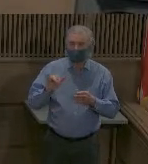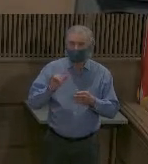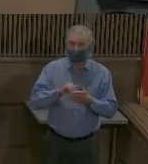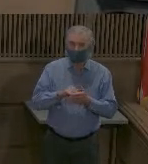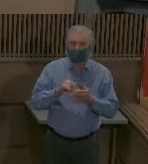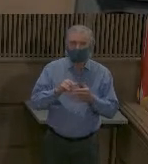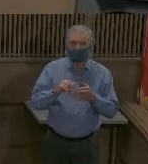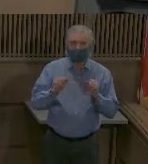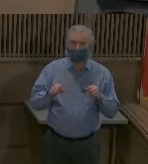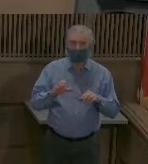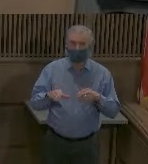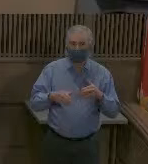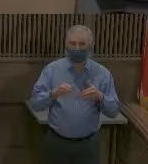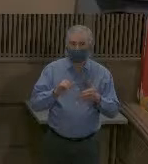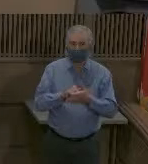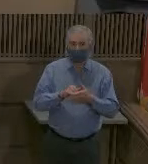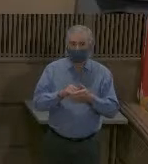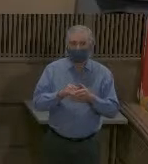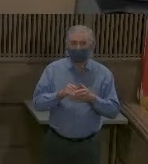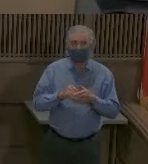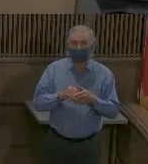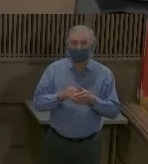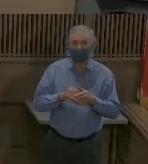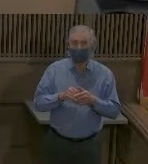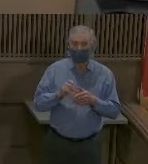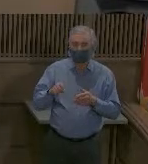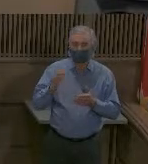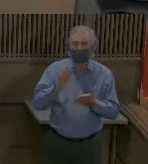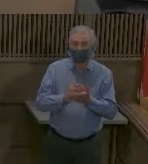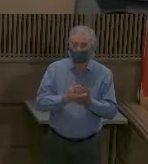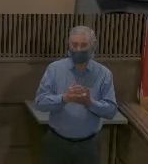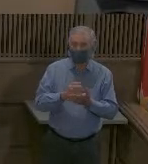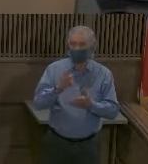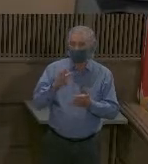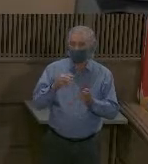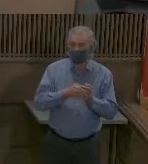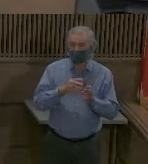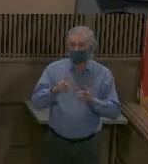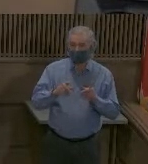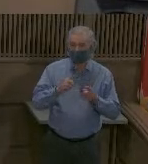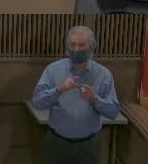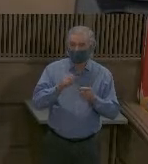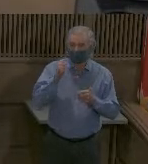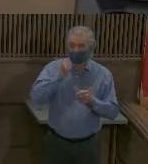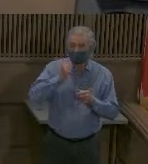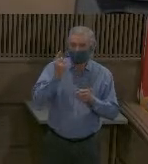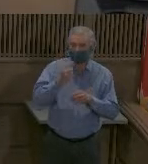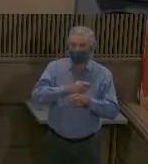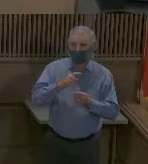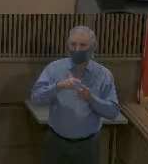much as we can because we've got to stop 4,000 people a day from dying from this disease. Thank you very much.